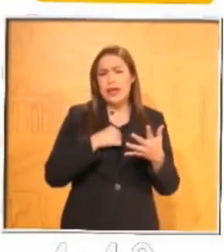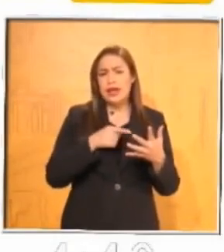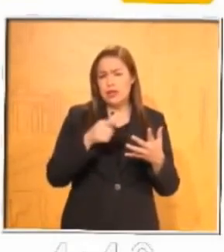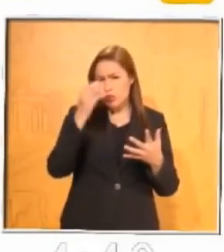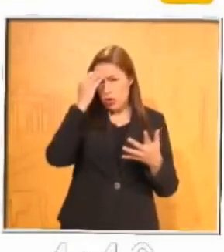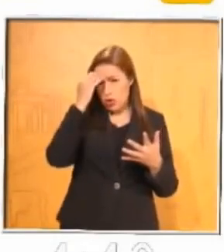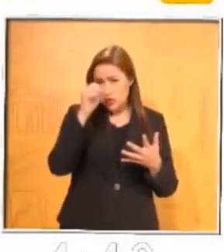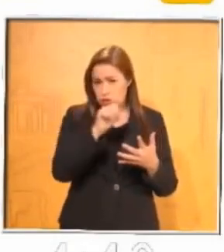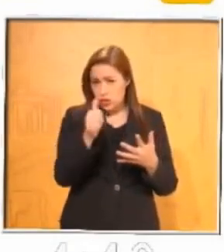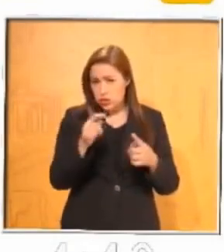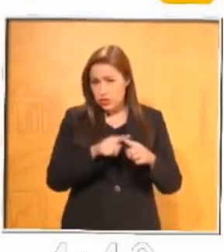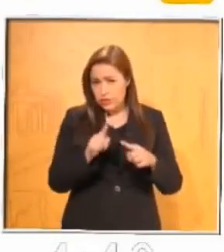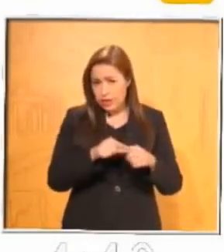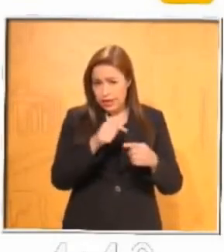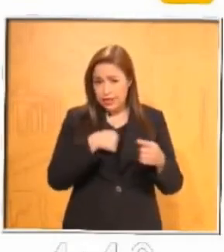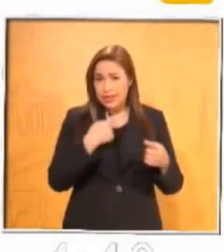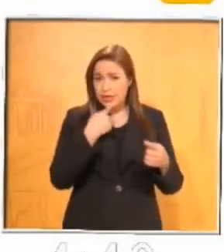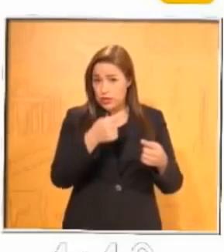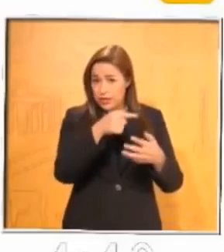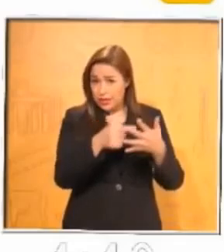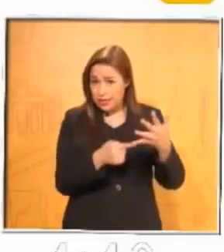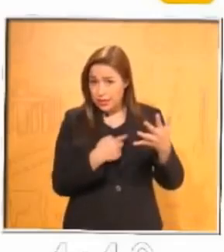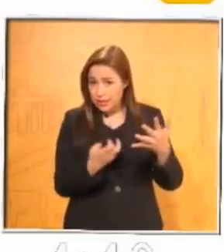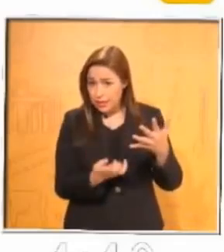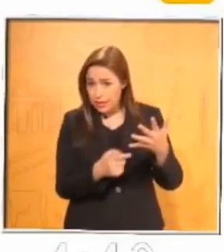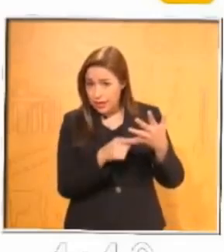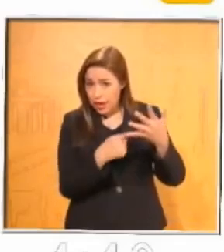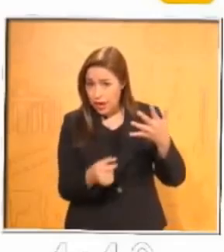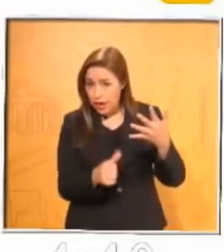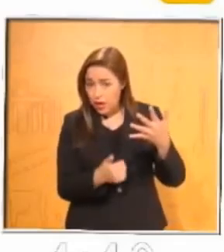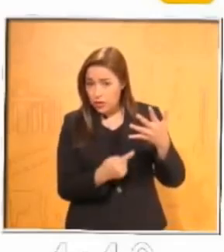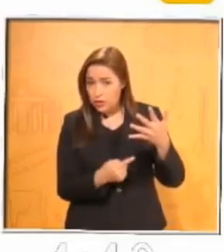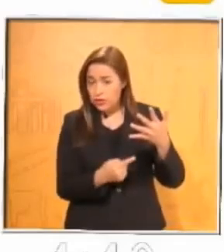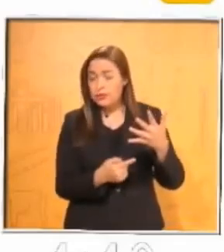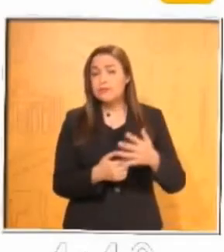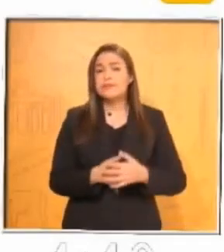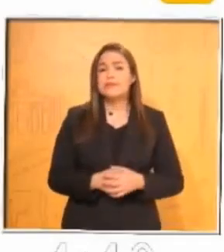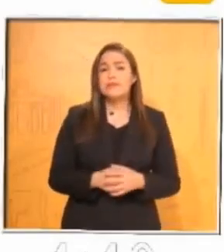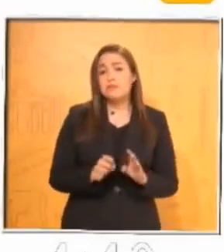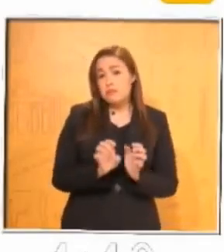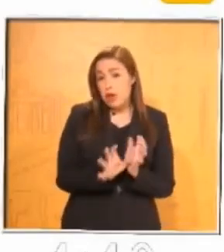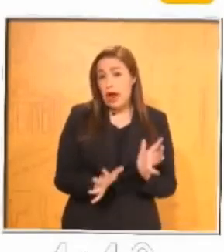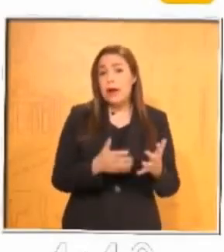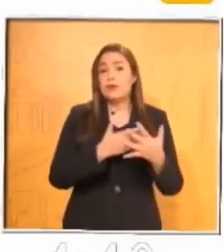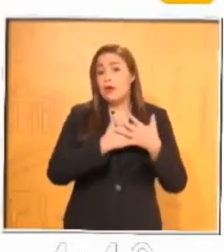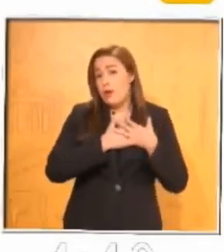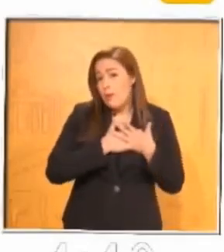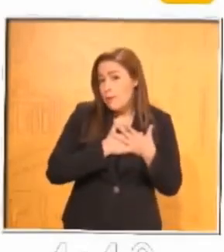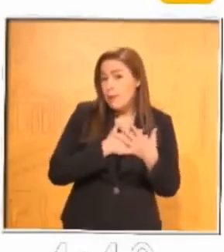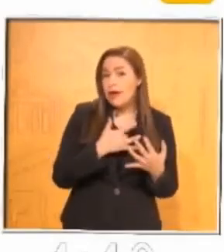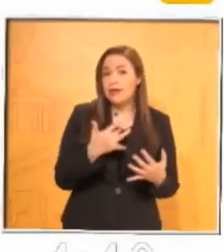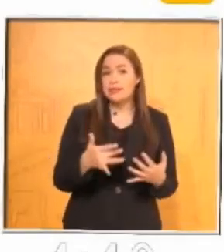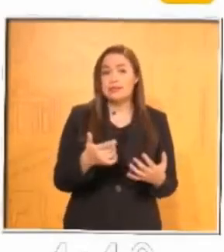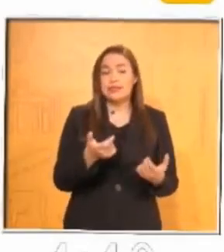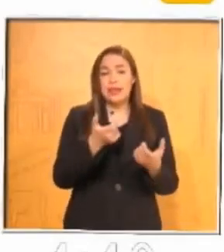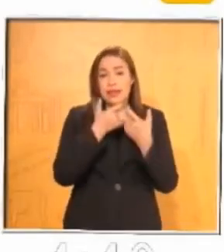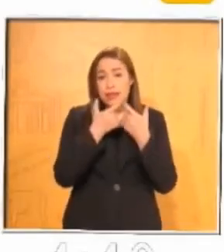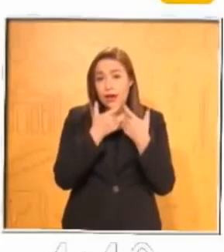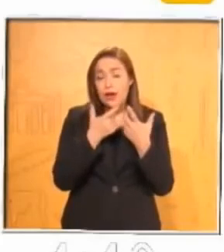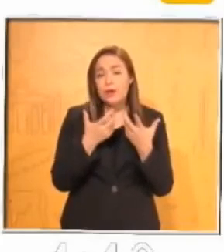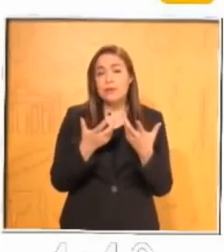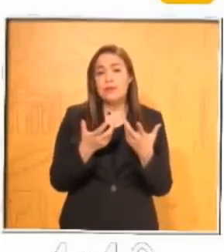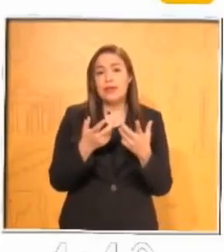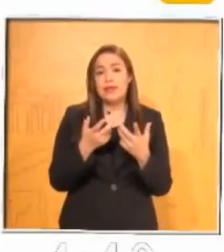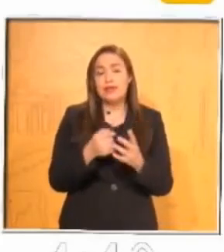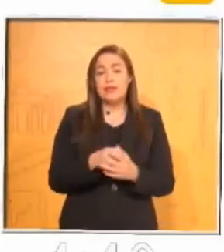of comic strip? I'm sure you do. Do you know romance? Do you know comedy? Comedy